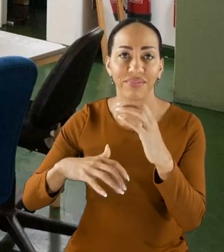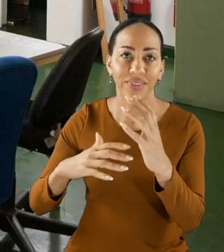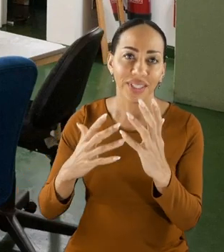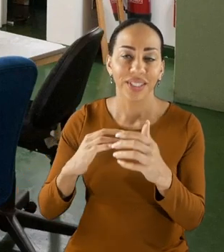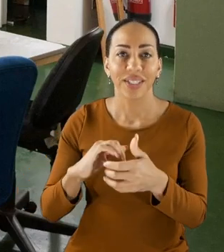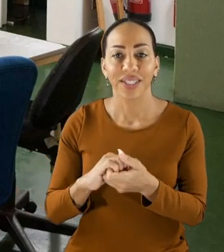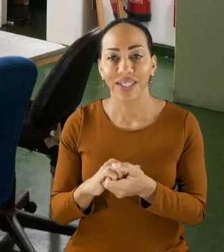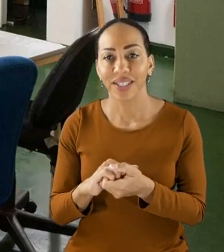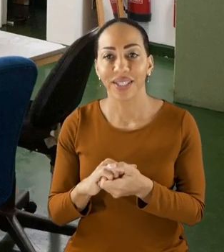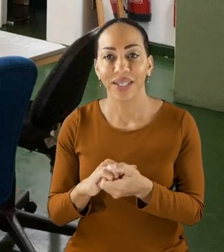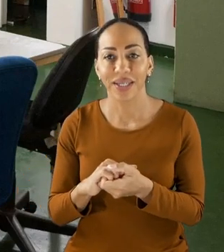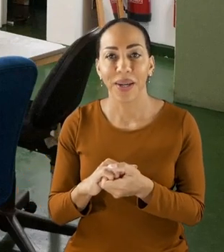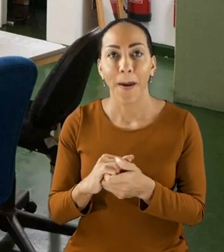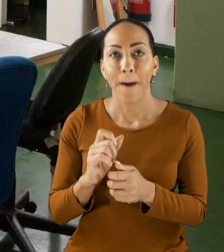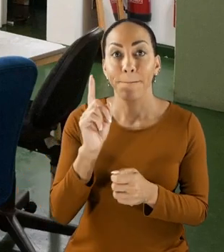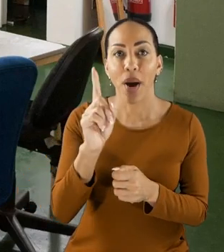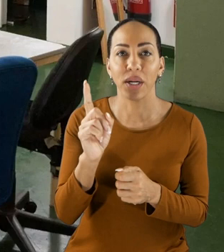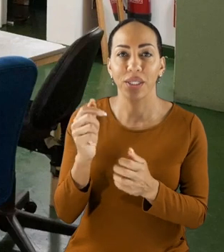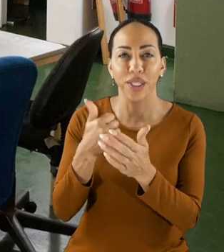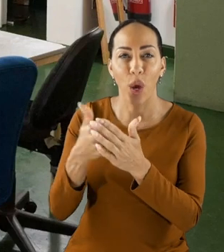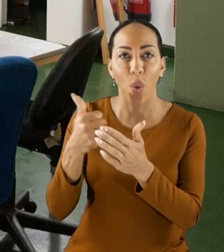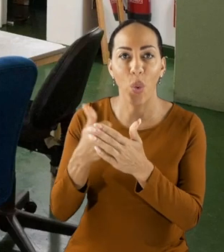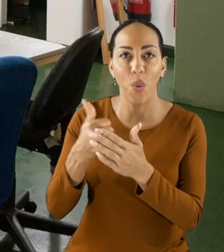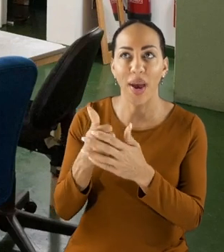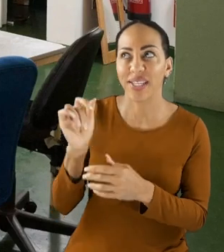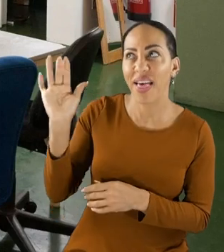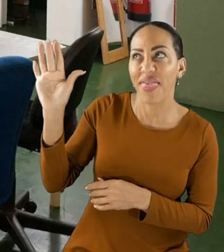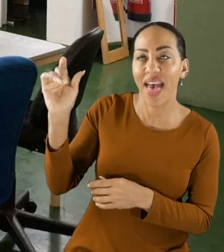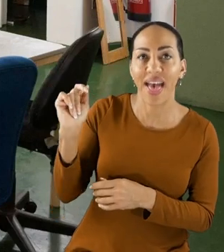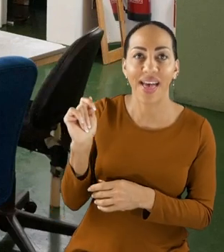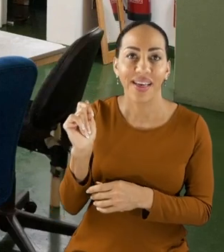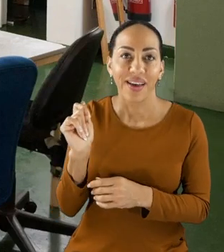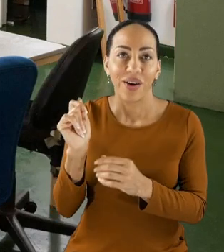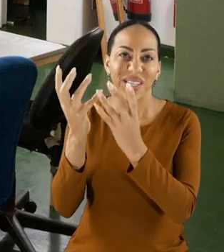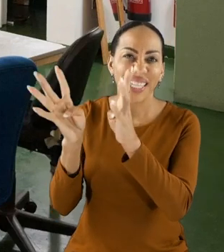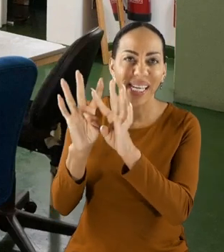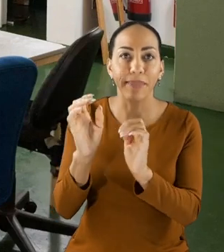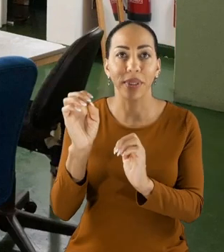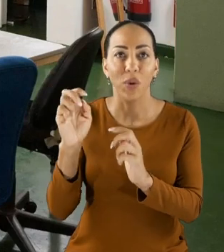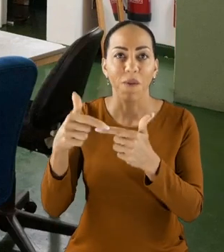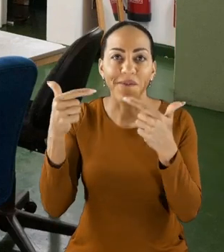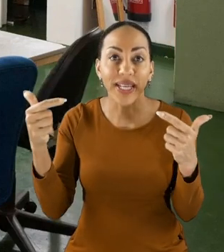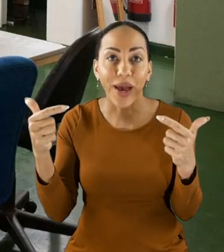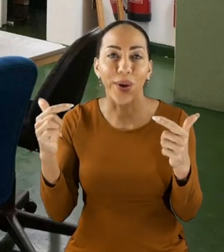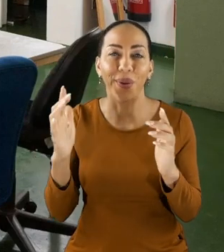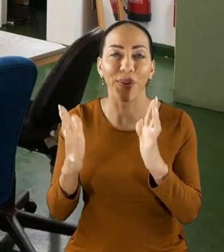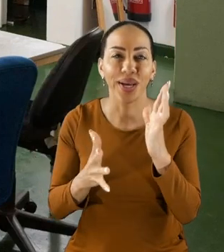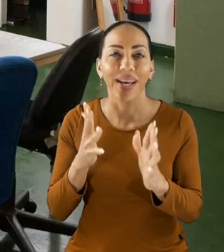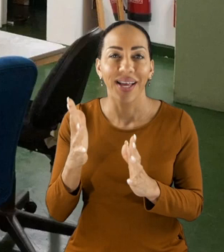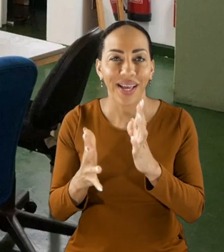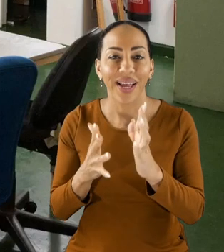in this exchange almost, but they're kind of present on either on a Teams call or a video call, or some kind of video